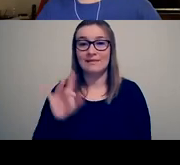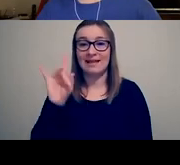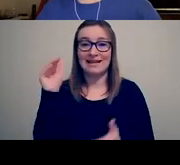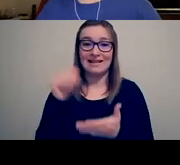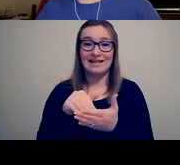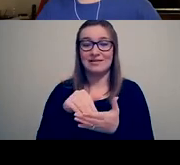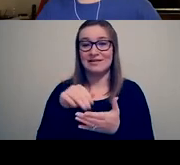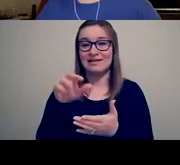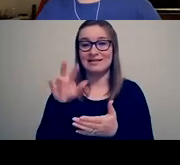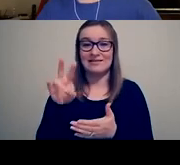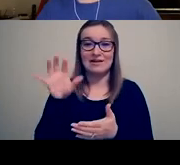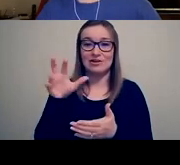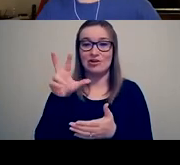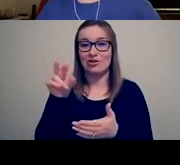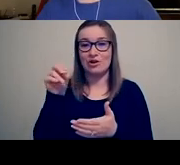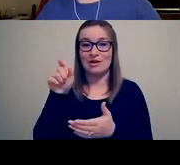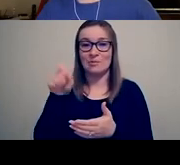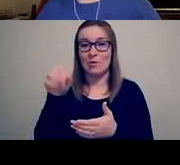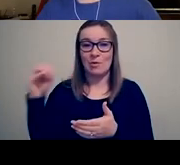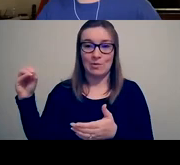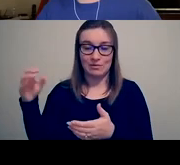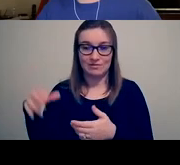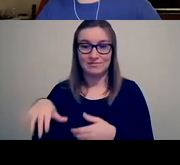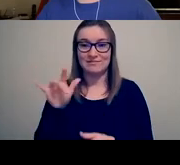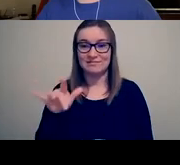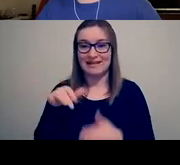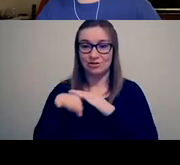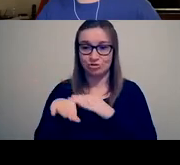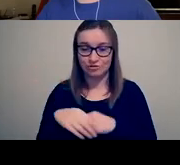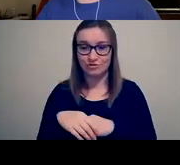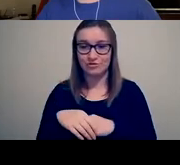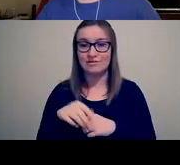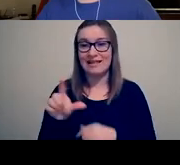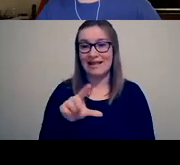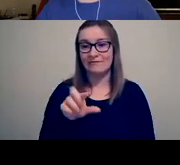18,730.00. Okay, then I'm going to enter. Left right slider,